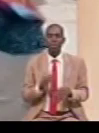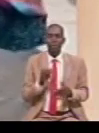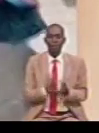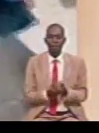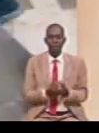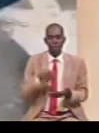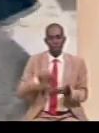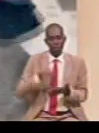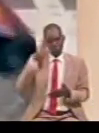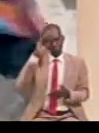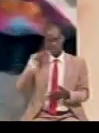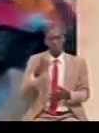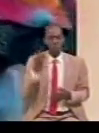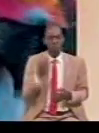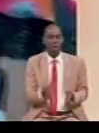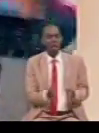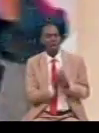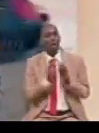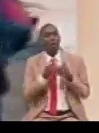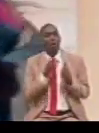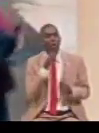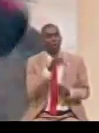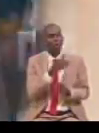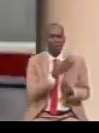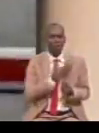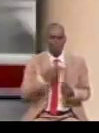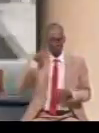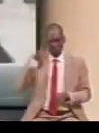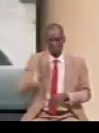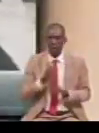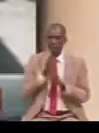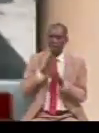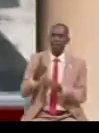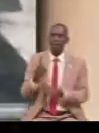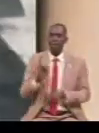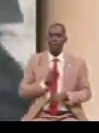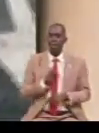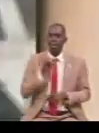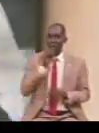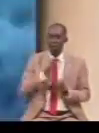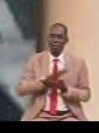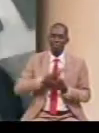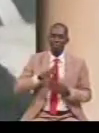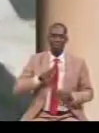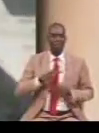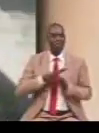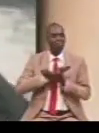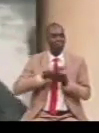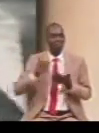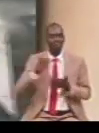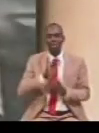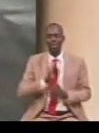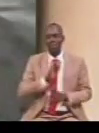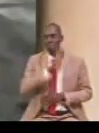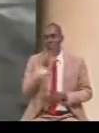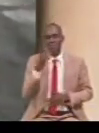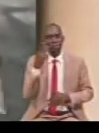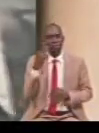how are you? And he responded, I am fine, clearly. I've never seen this before.